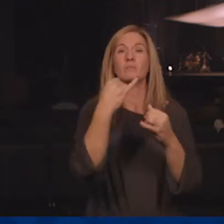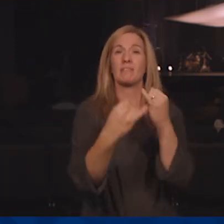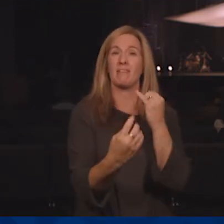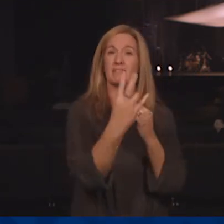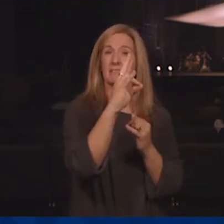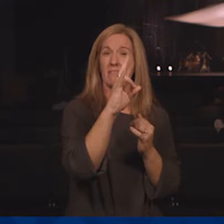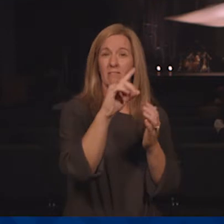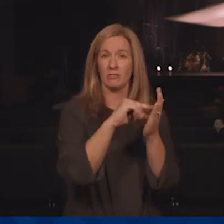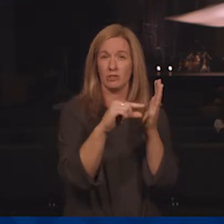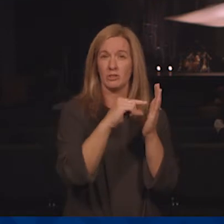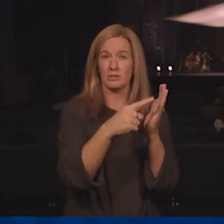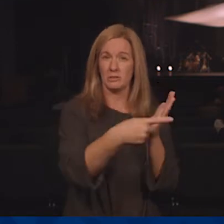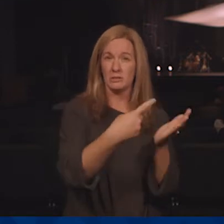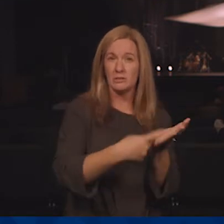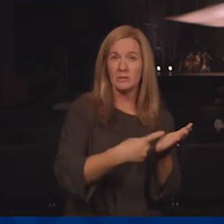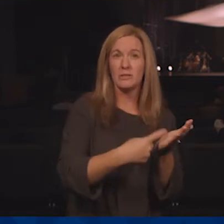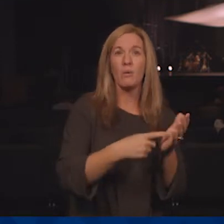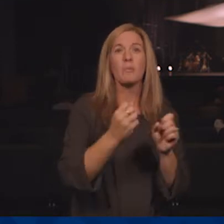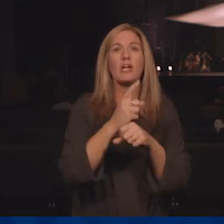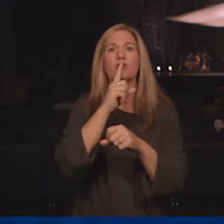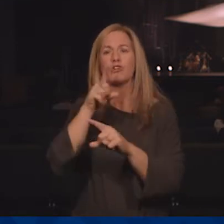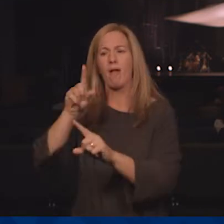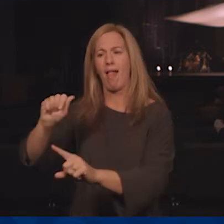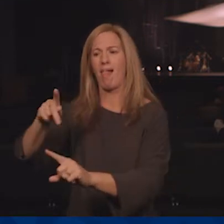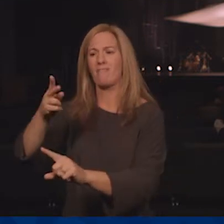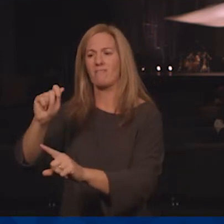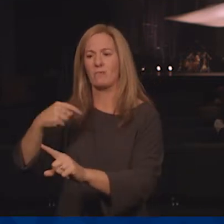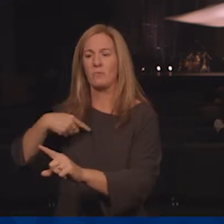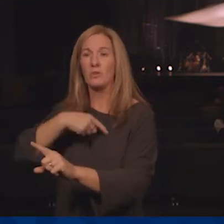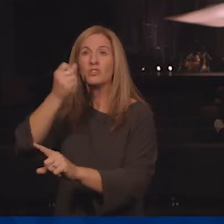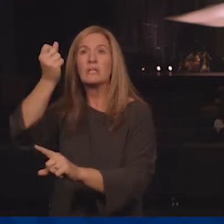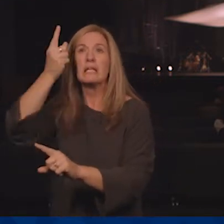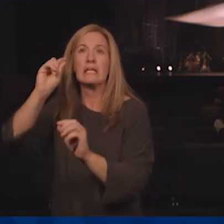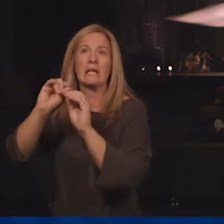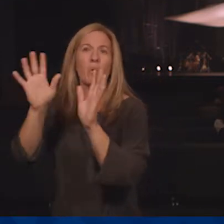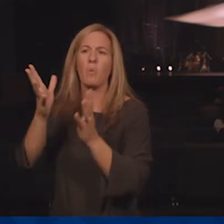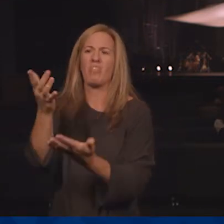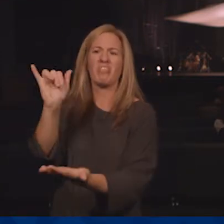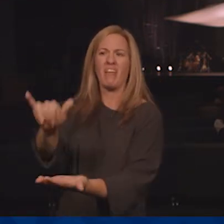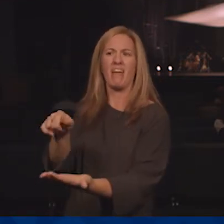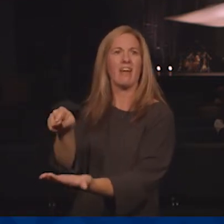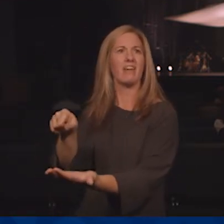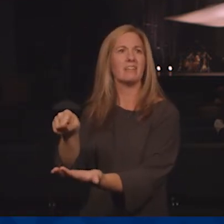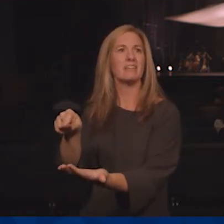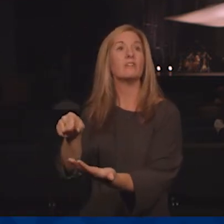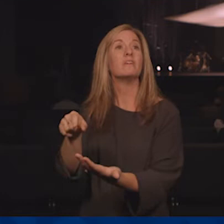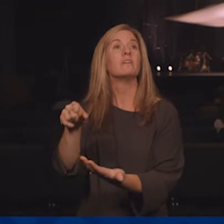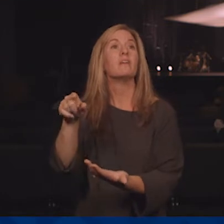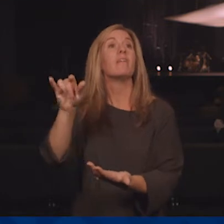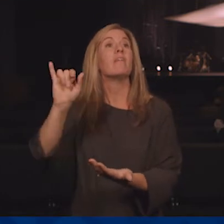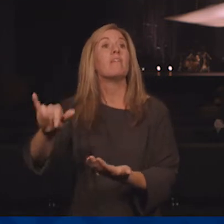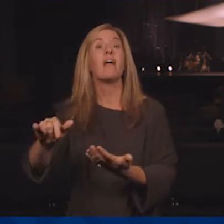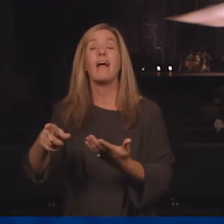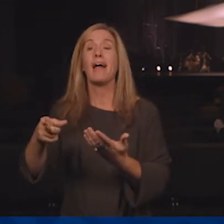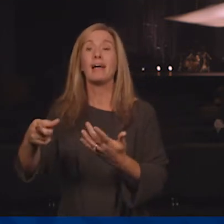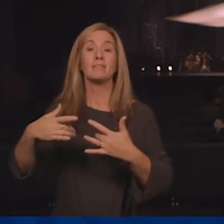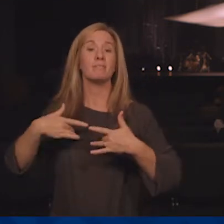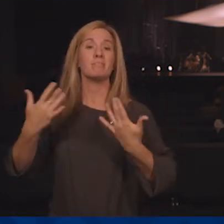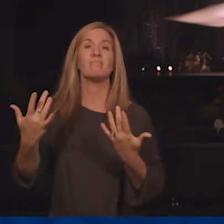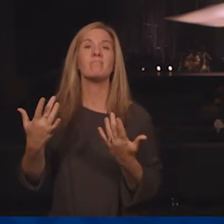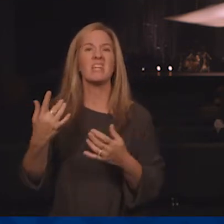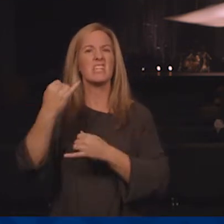all on the same page about Alpha. So let me describe again, what is Alpha? It is simply this. It's an